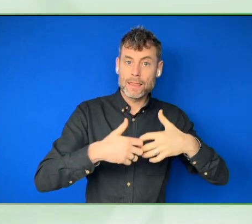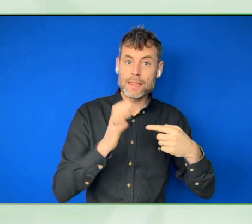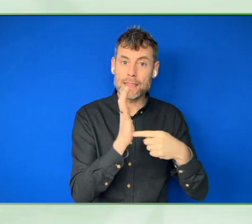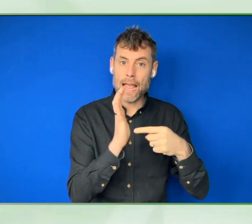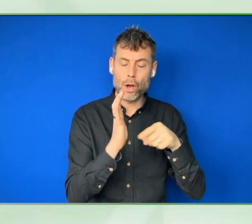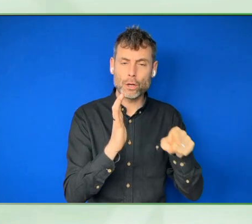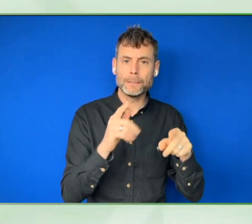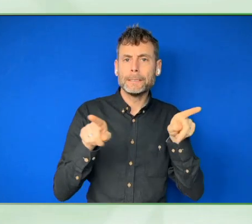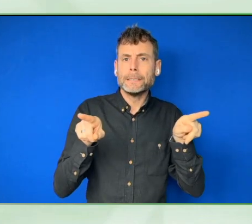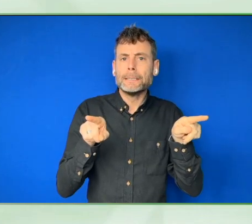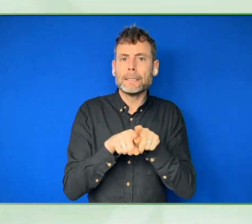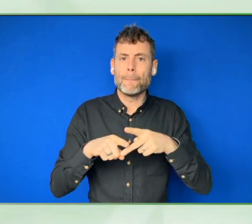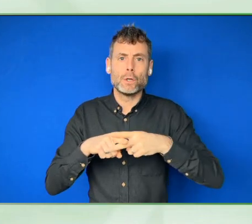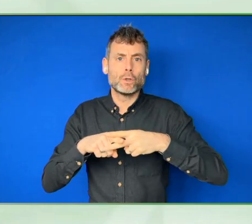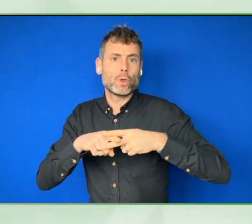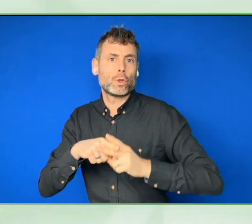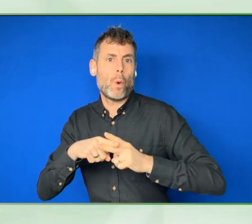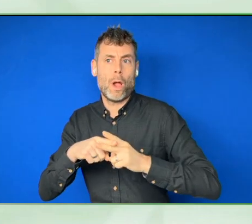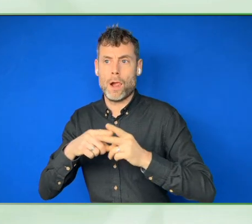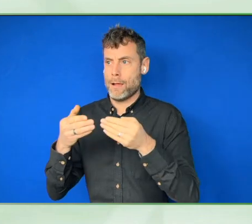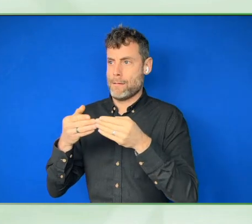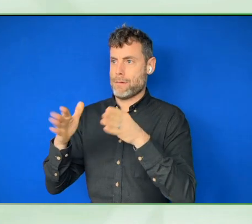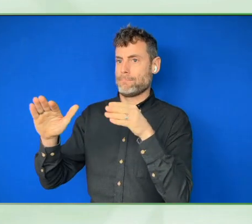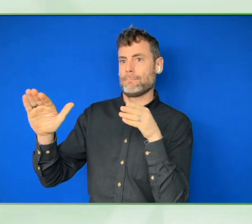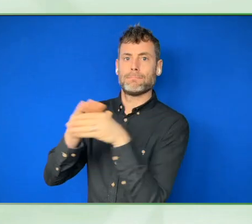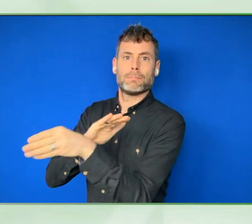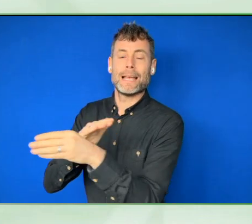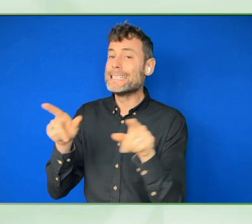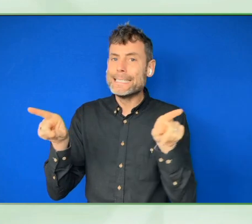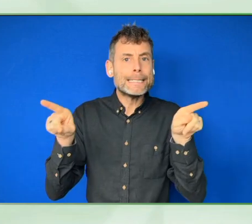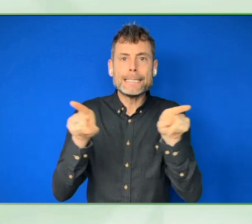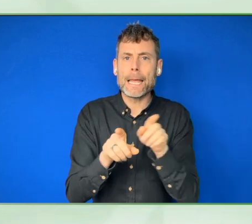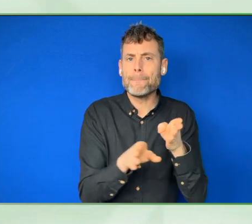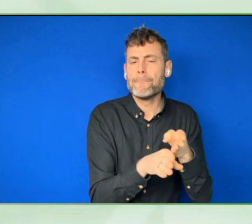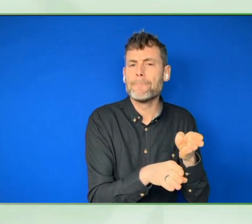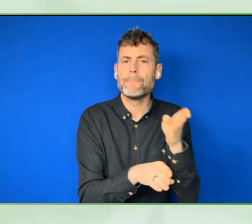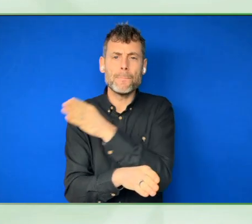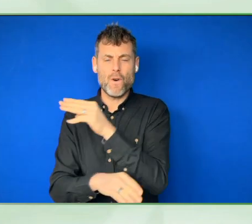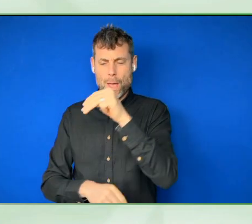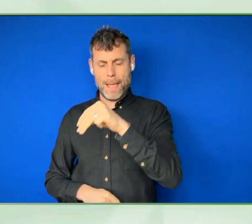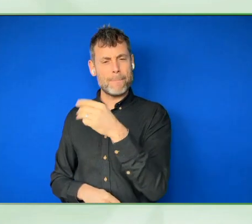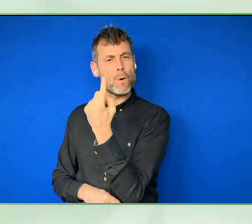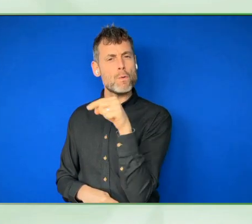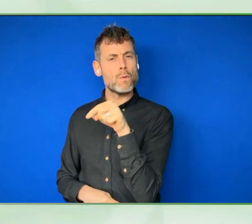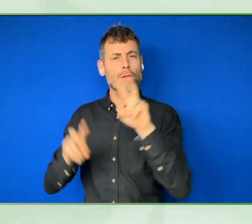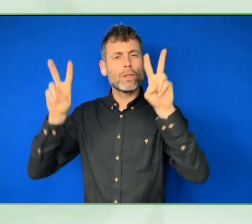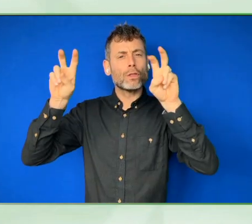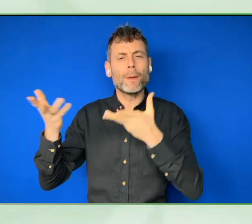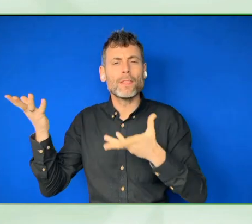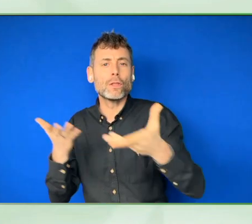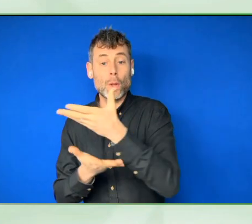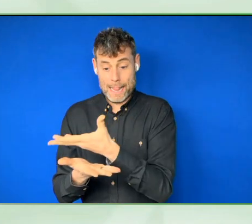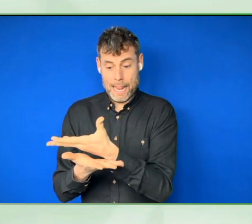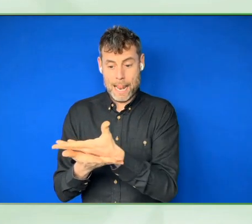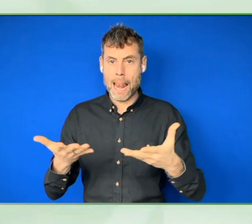last session, language is also a tool. And a tool, if you think at home in your toolbox, you might have a hammer.